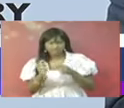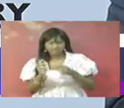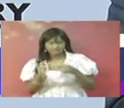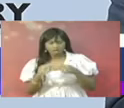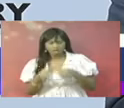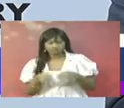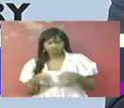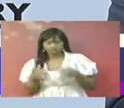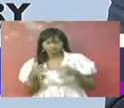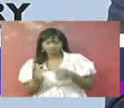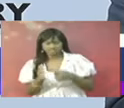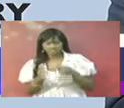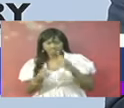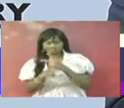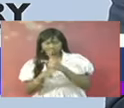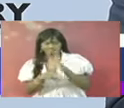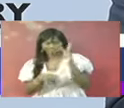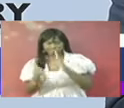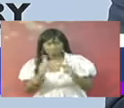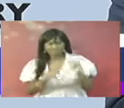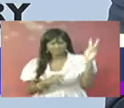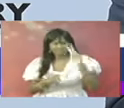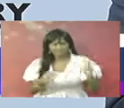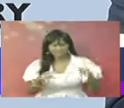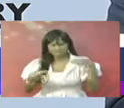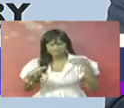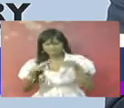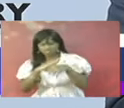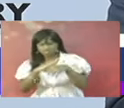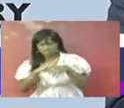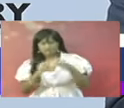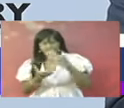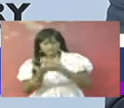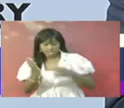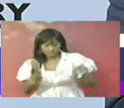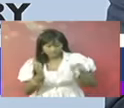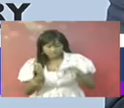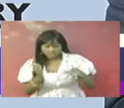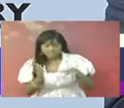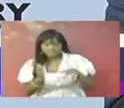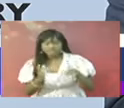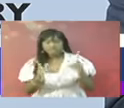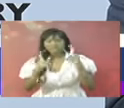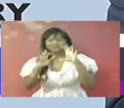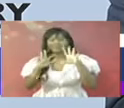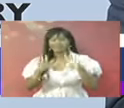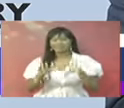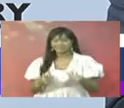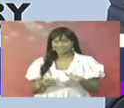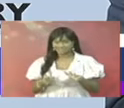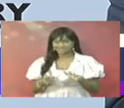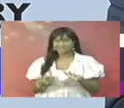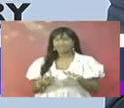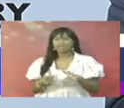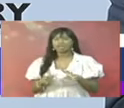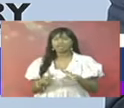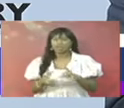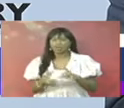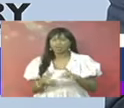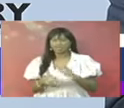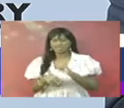of migrant population, persons coming in through the borders, or those unusual sort of deaths in